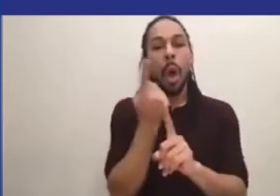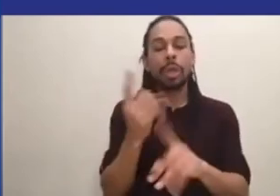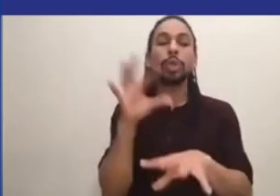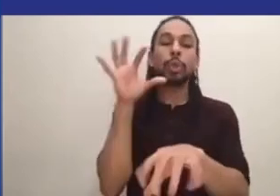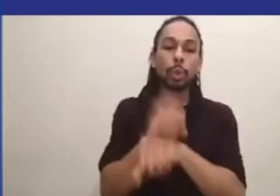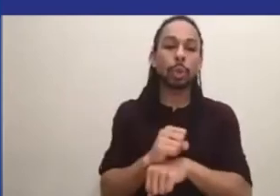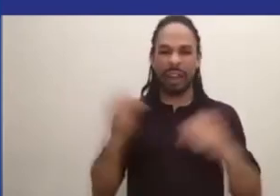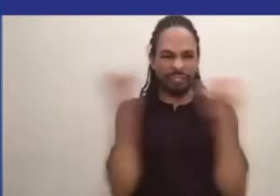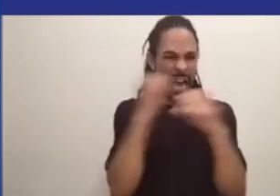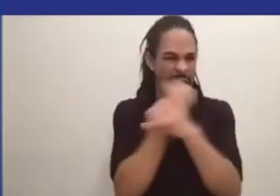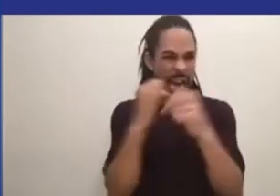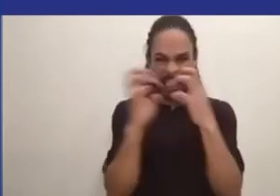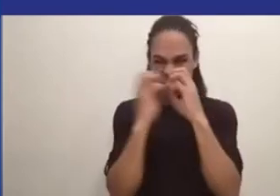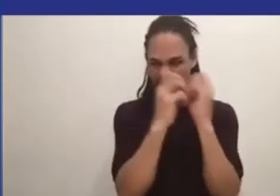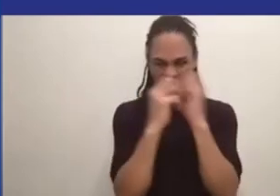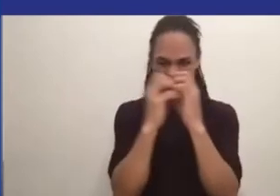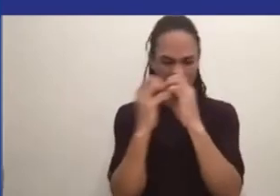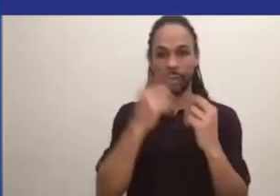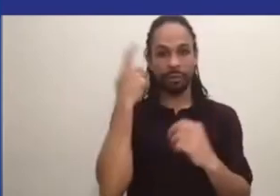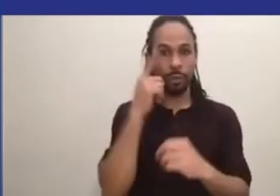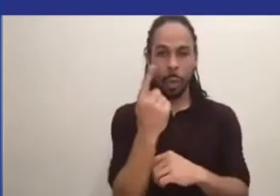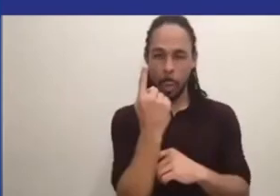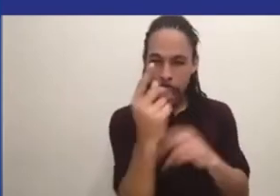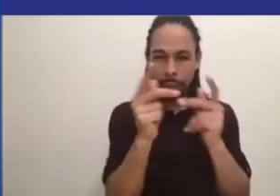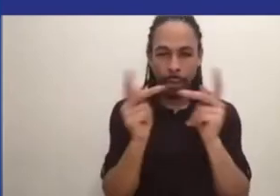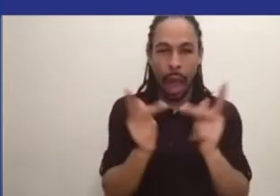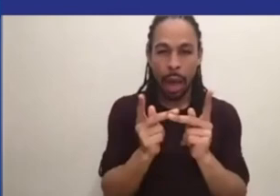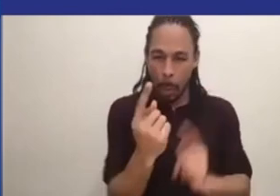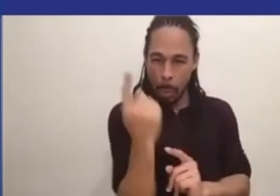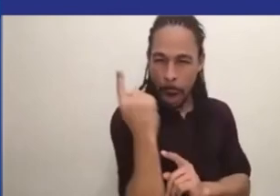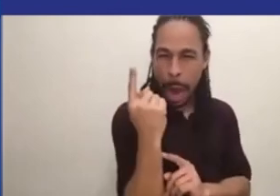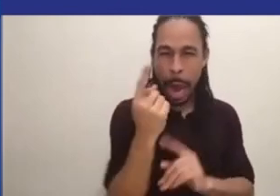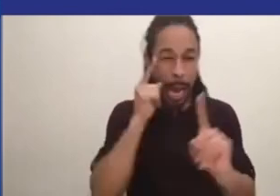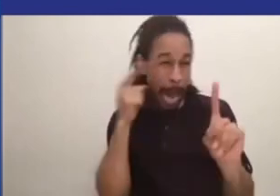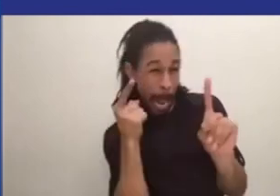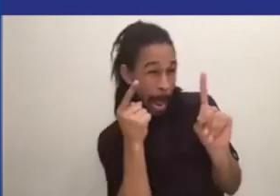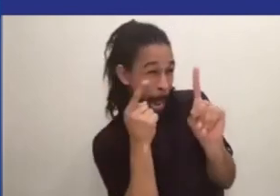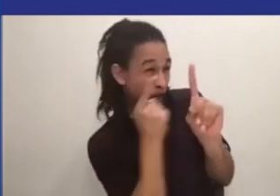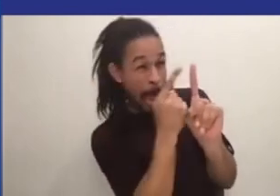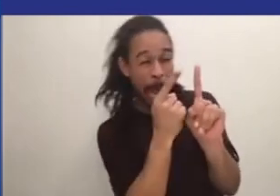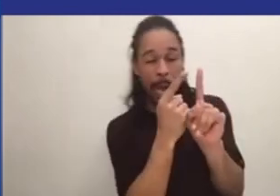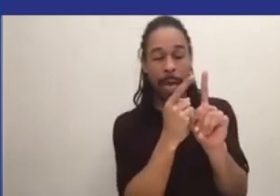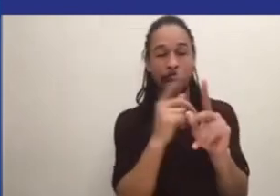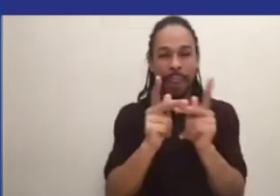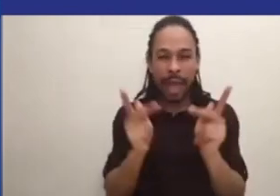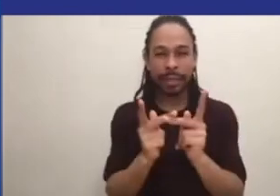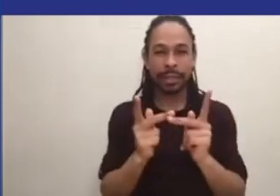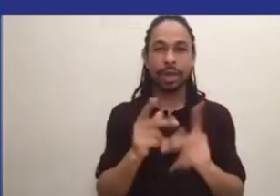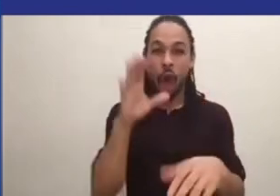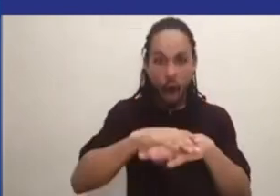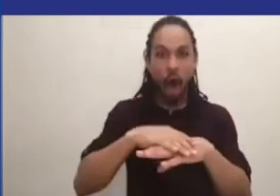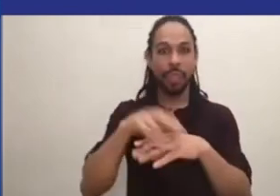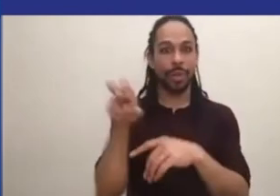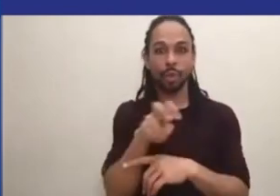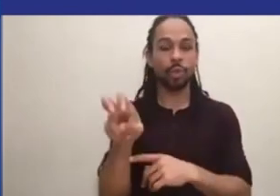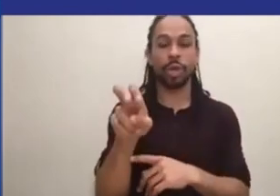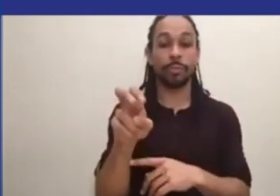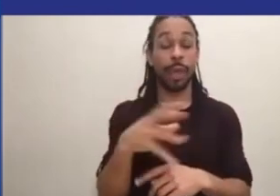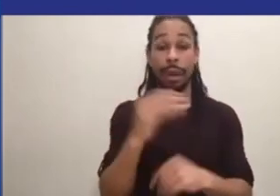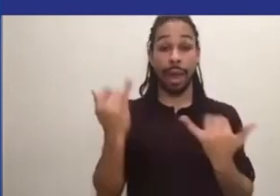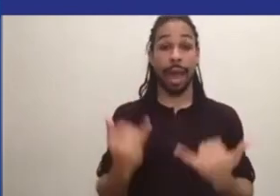spot, you know, fighting for that one spot next to the artist, fighting for that one spot on the tour. And